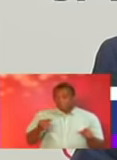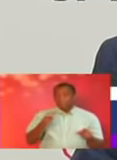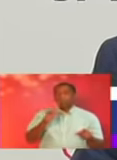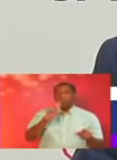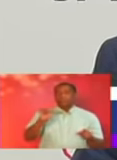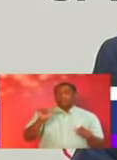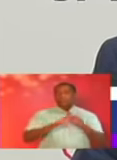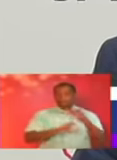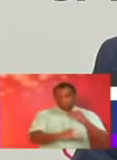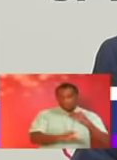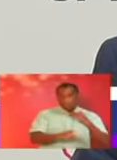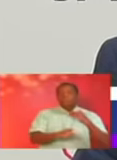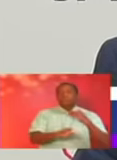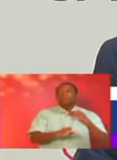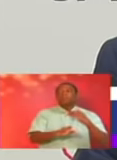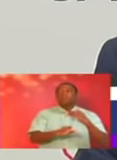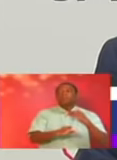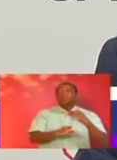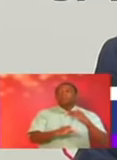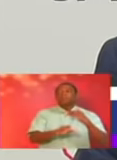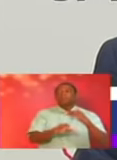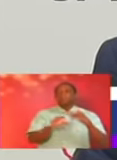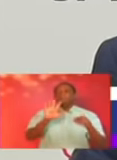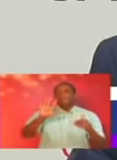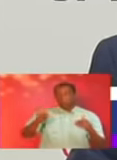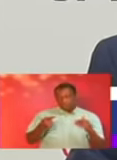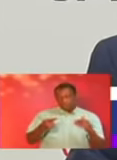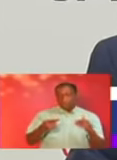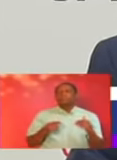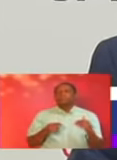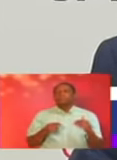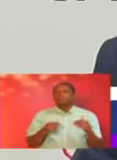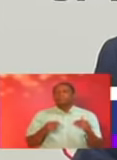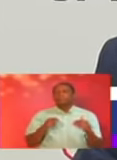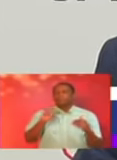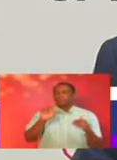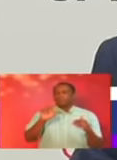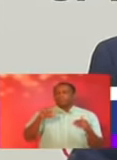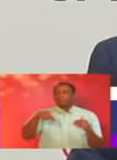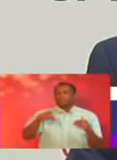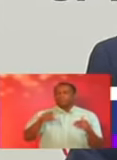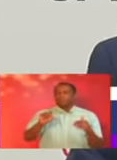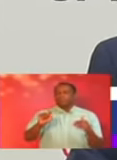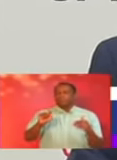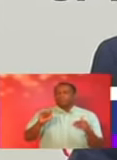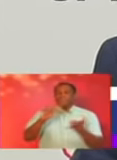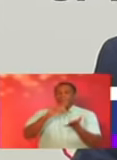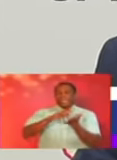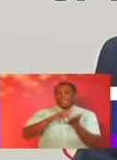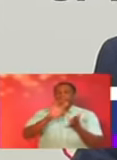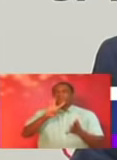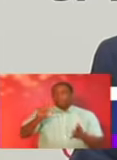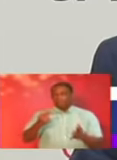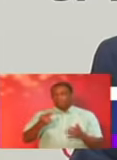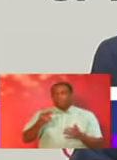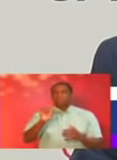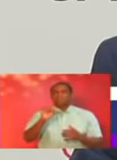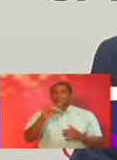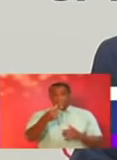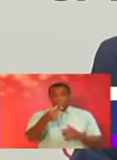Shogunas, Monroe Road 5,000, Racket Center 4,000, Sangre Grande